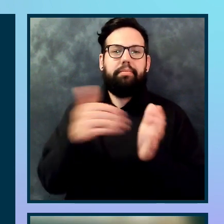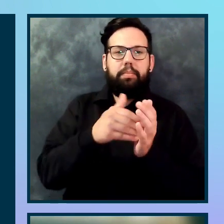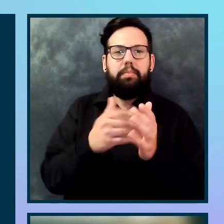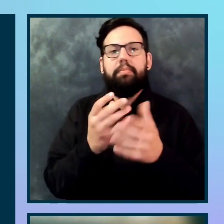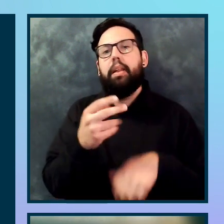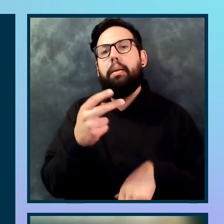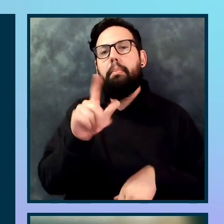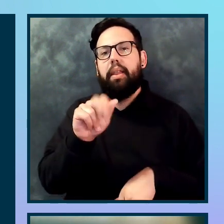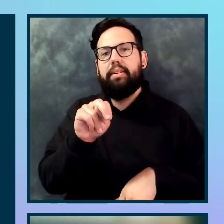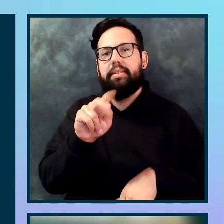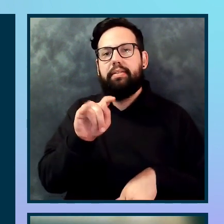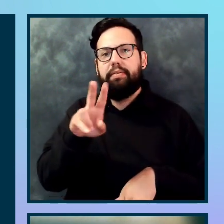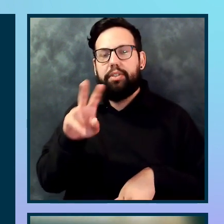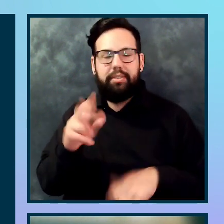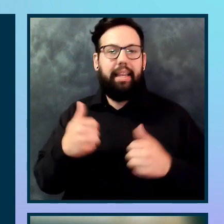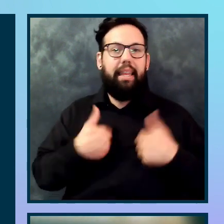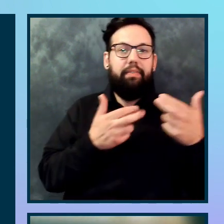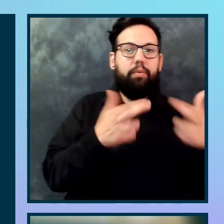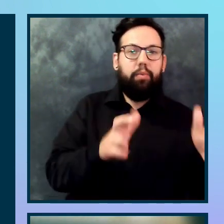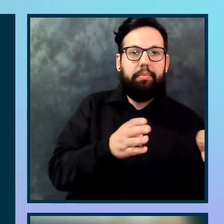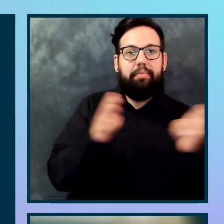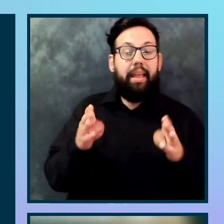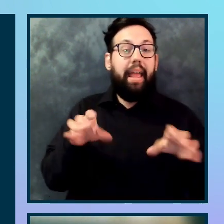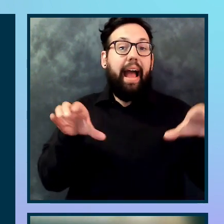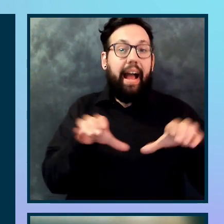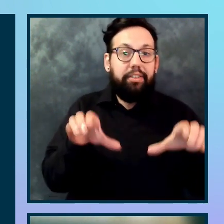Plantiverse. Living room, heading. Actions available.